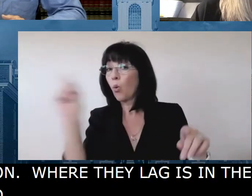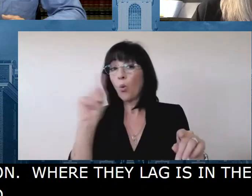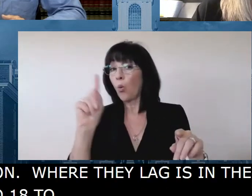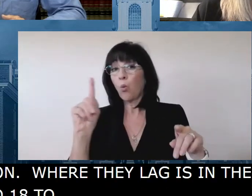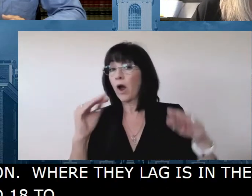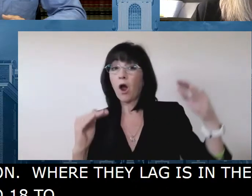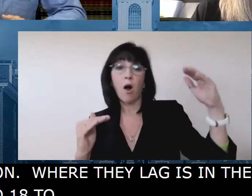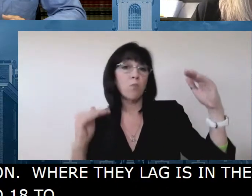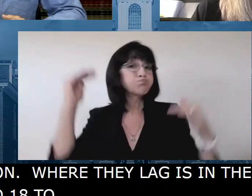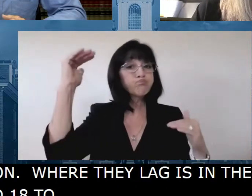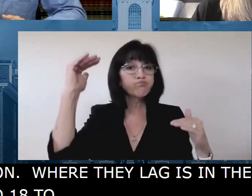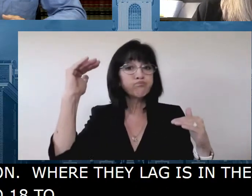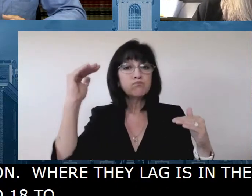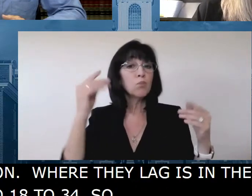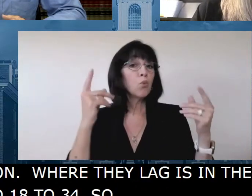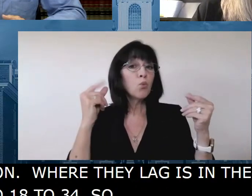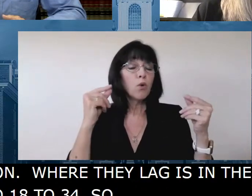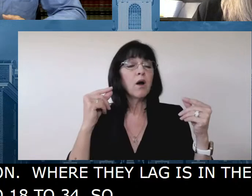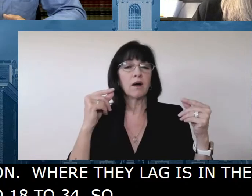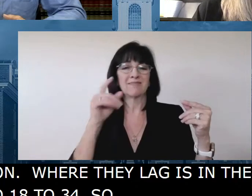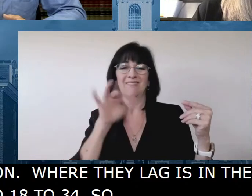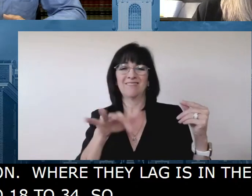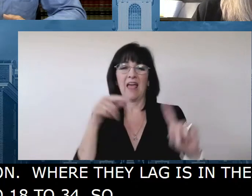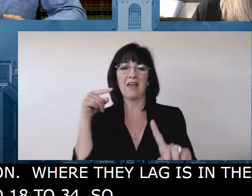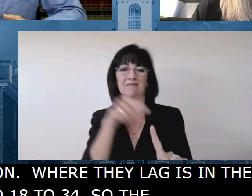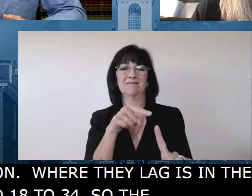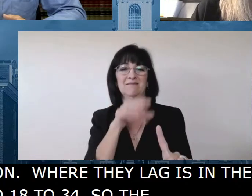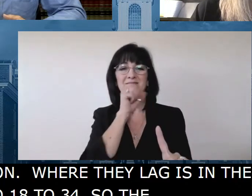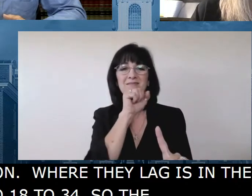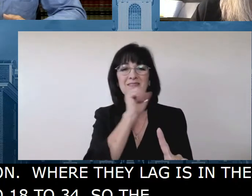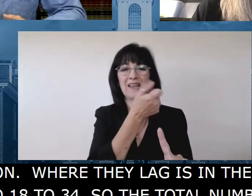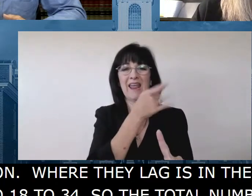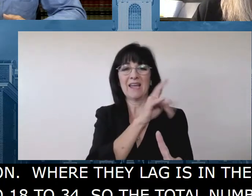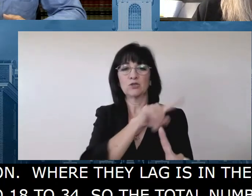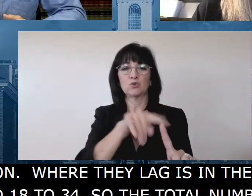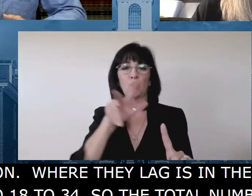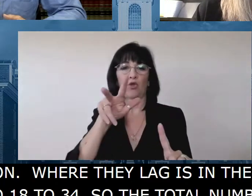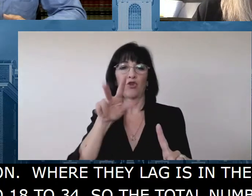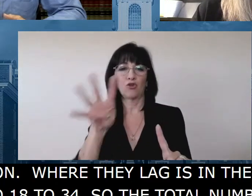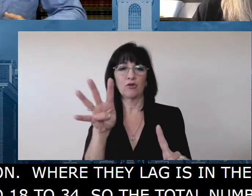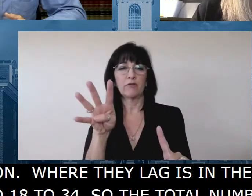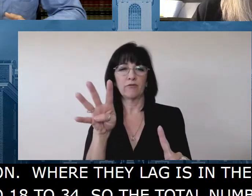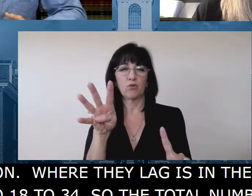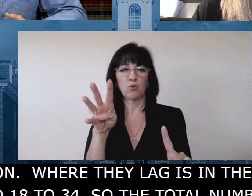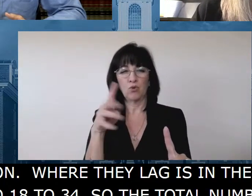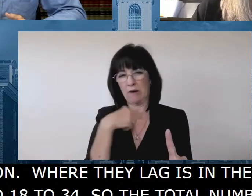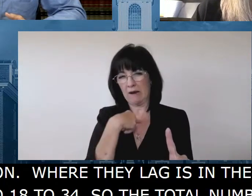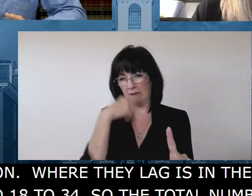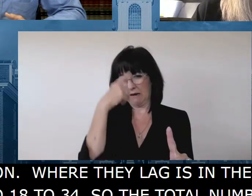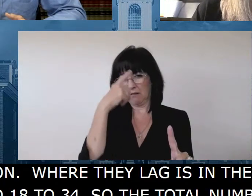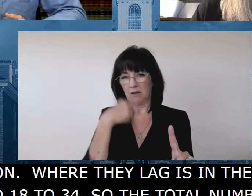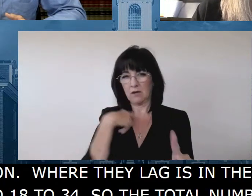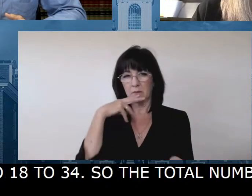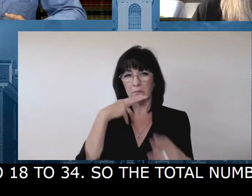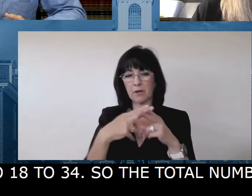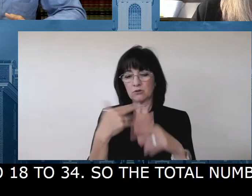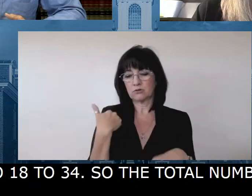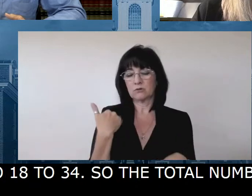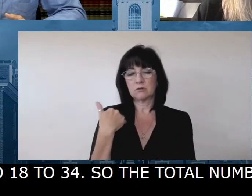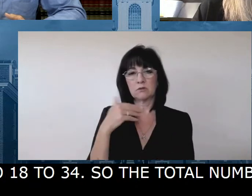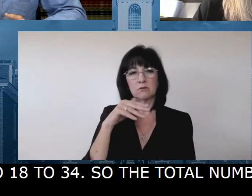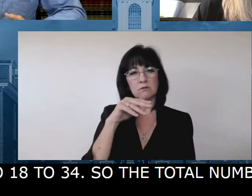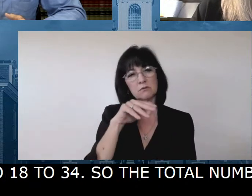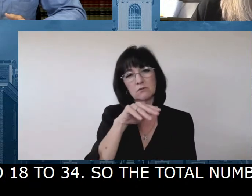So the total numbers is about in the mid, what did I say, 45, 46%, I think, in the